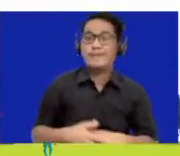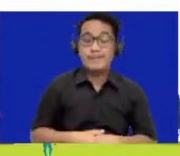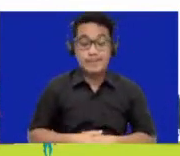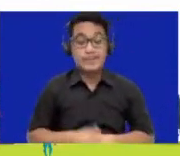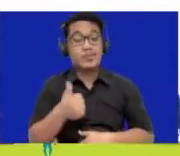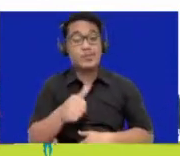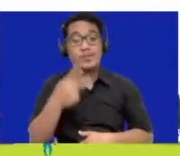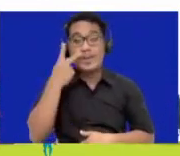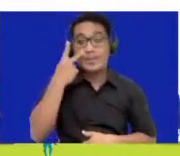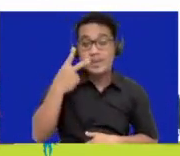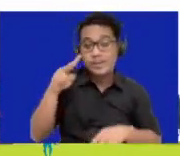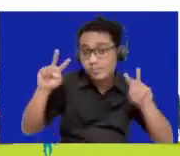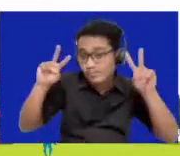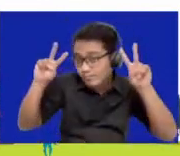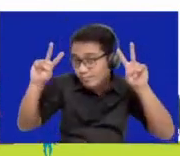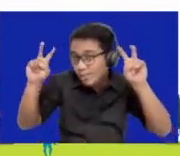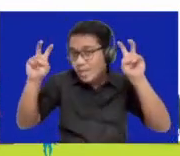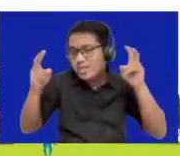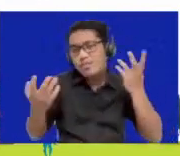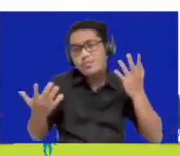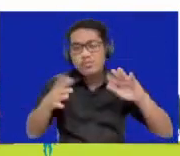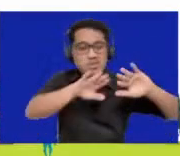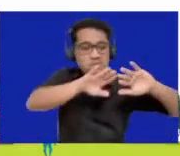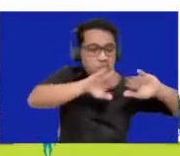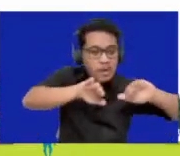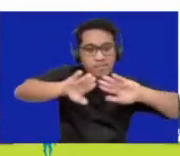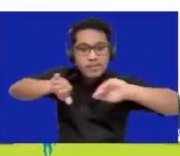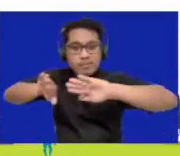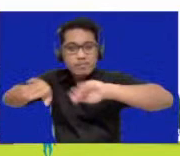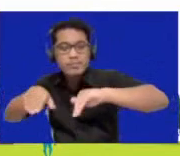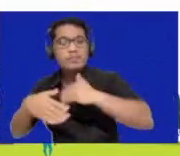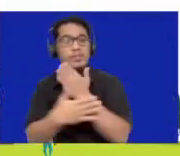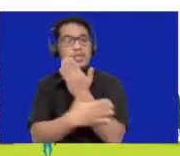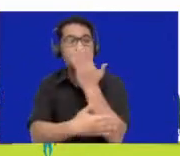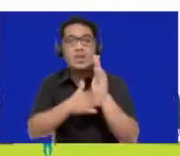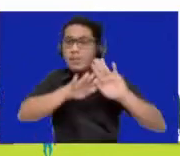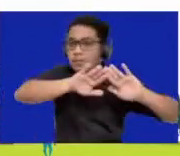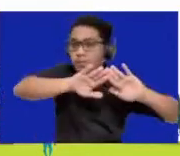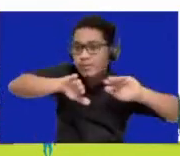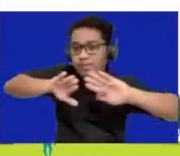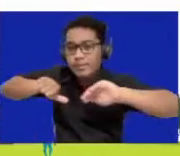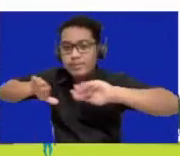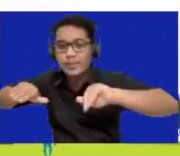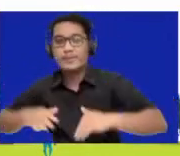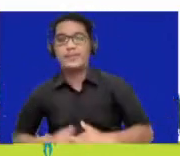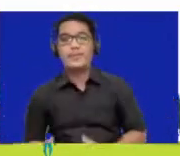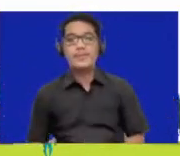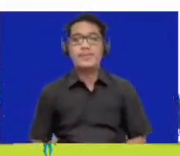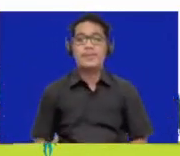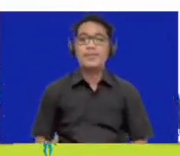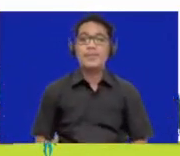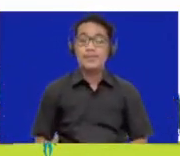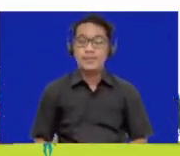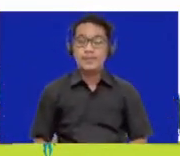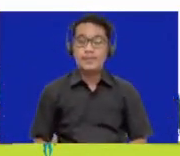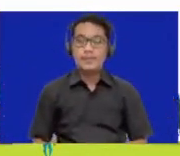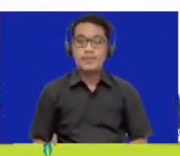but very much similar in a lot of ways. So bringing